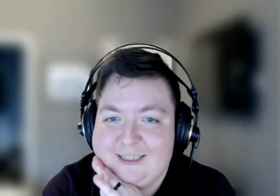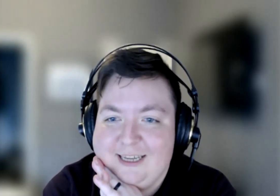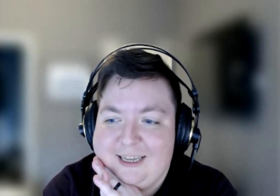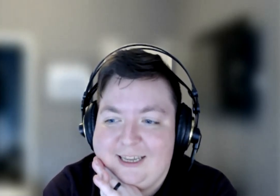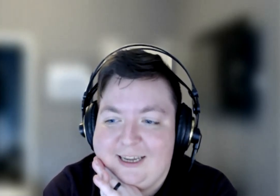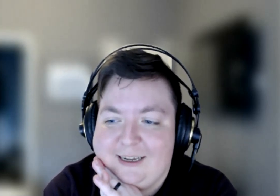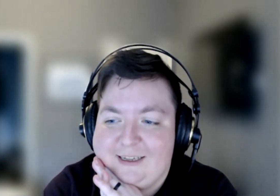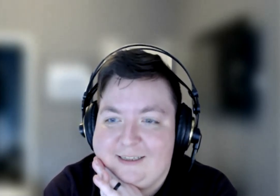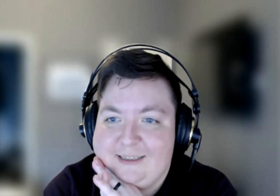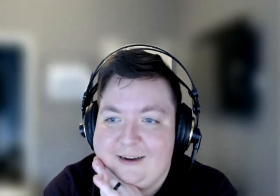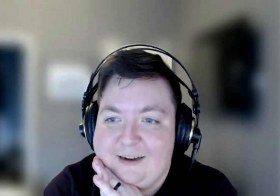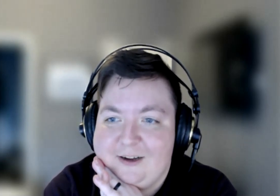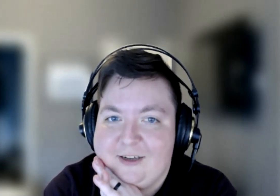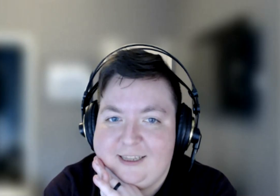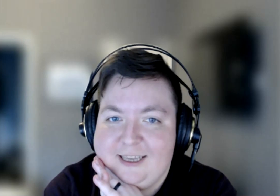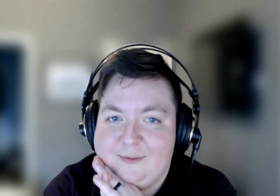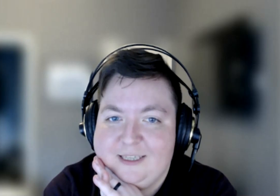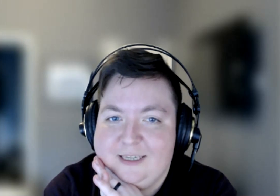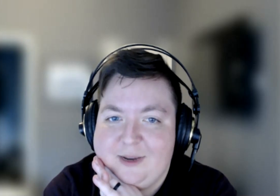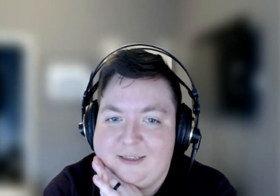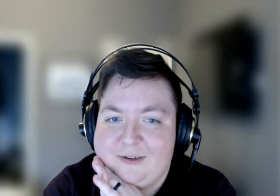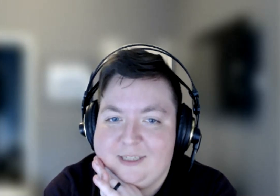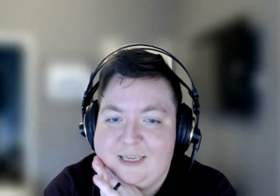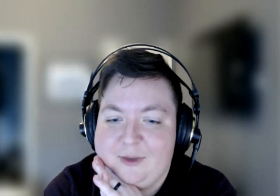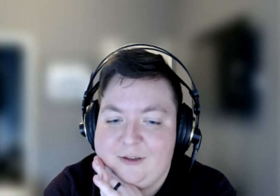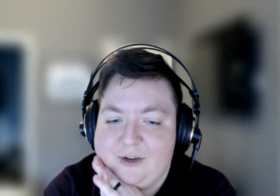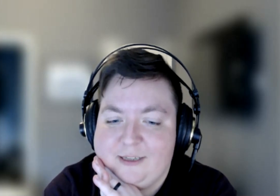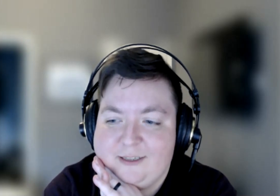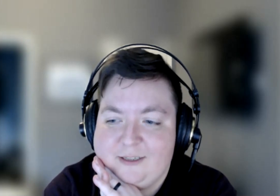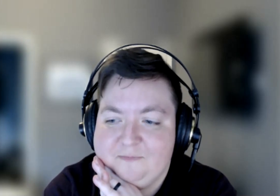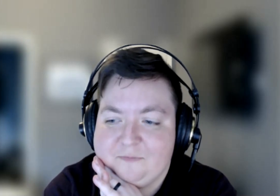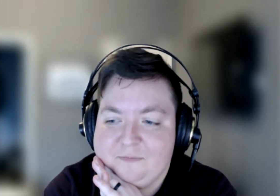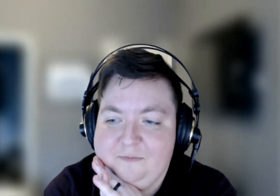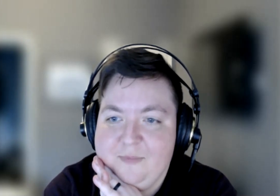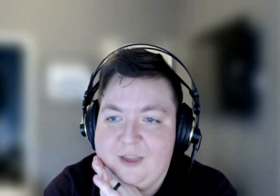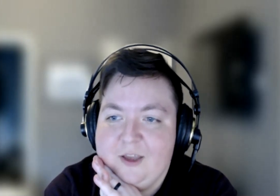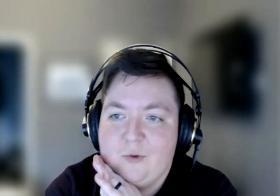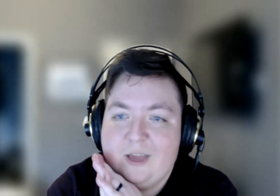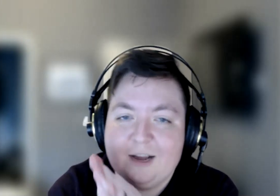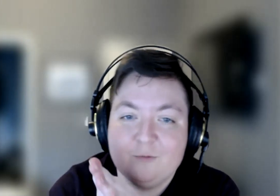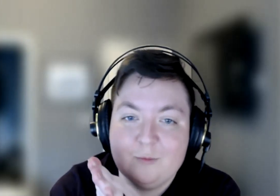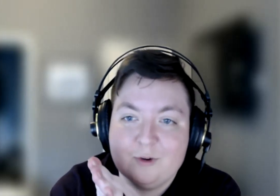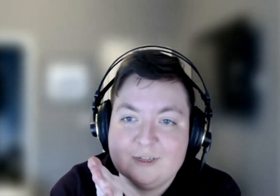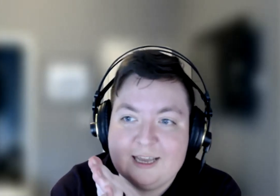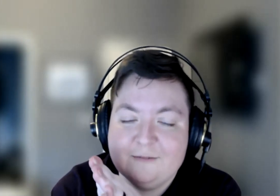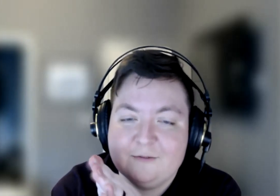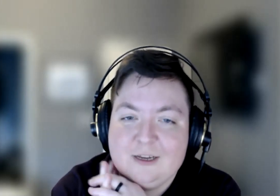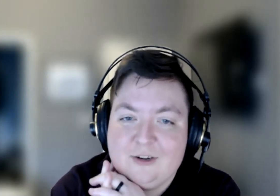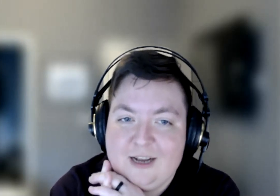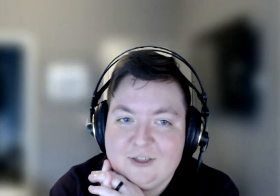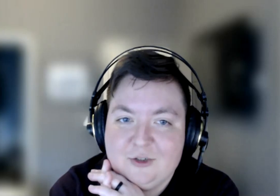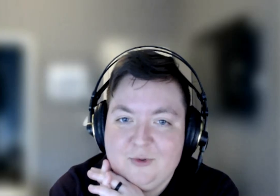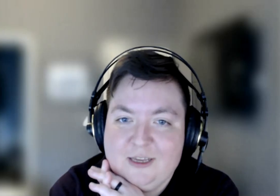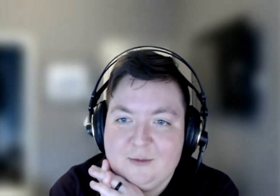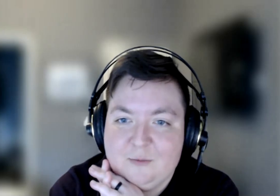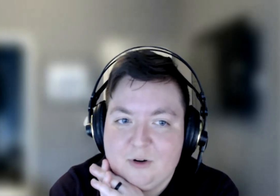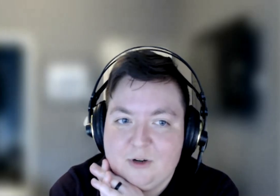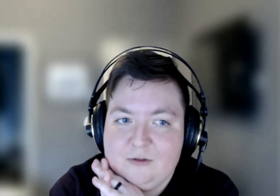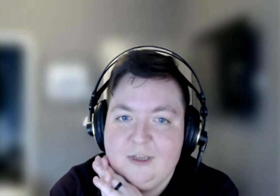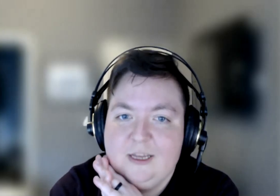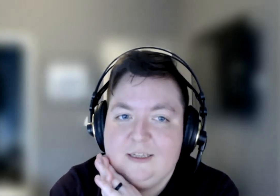hours and contact the MC ambassador's email address. We have one more day for International